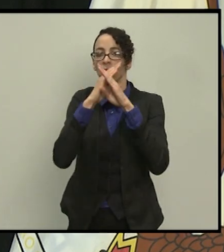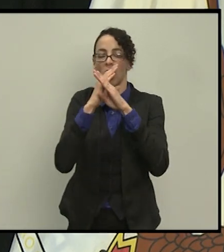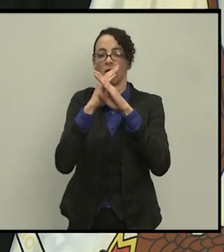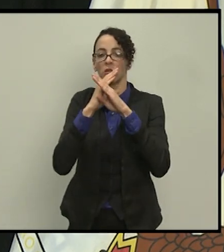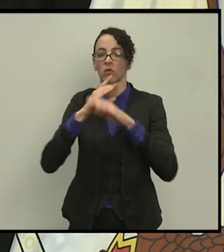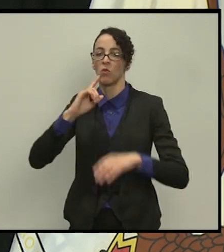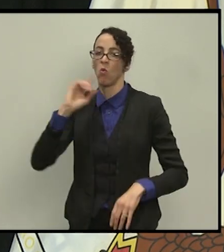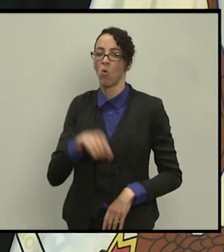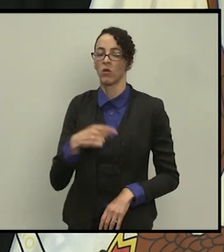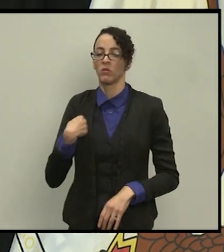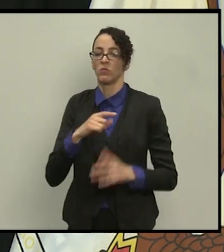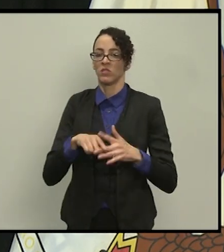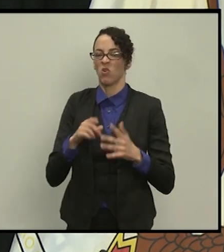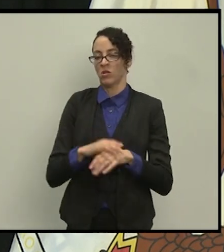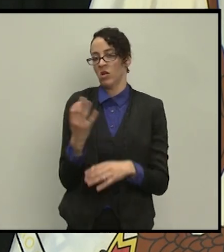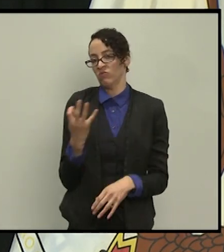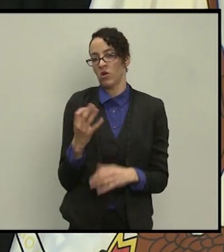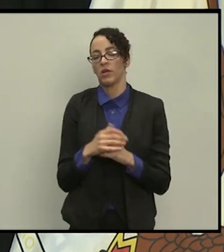do not become complacent.